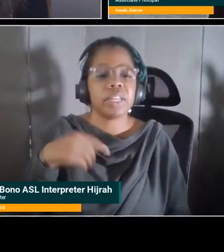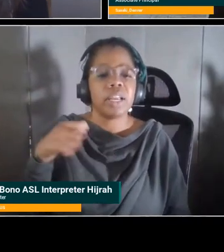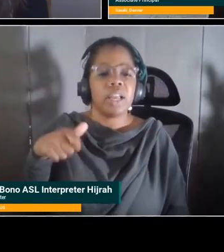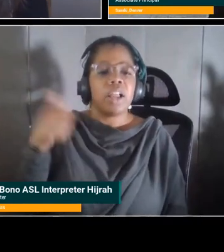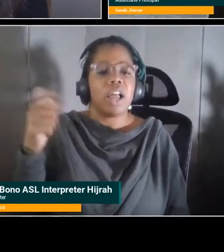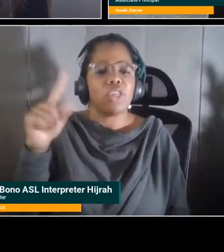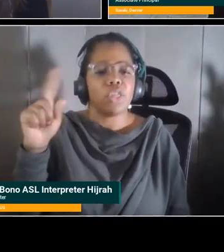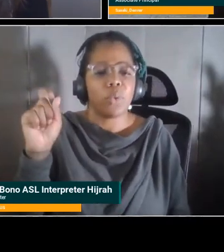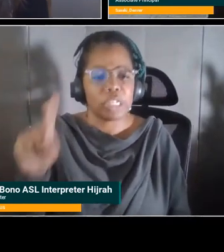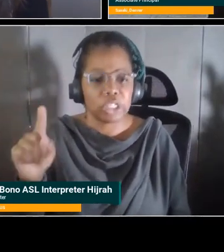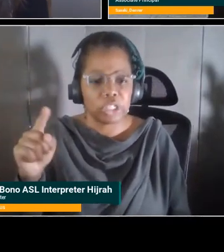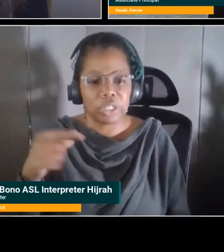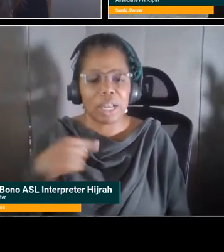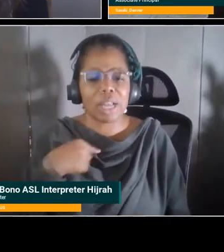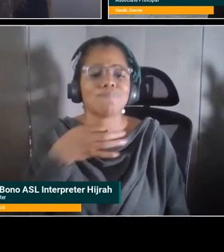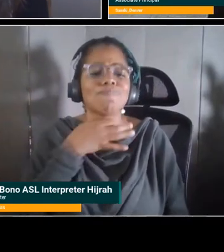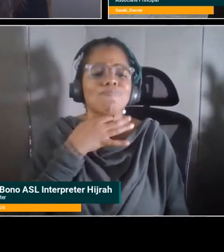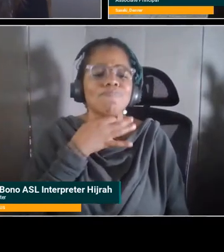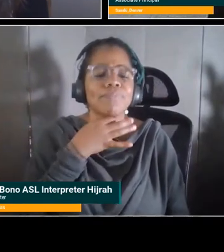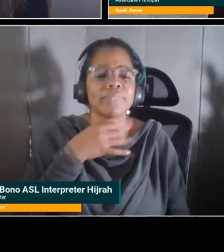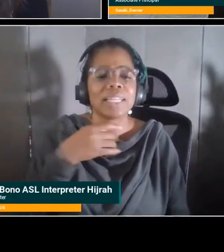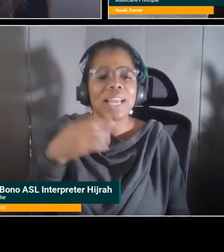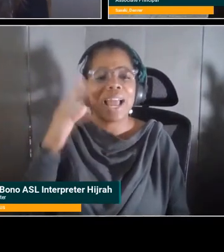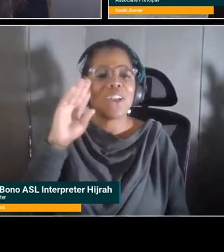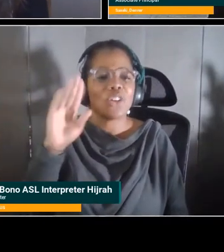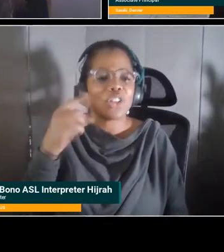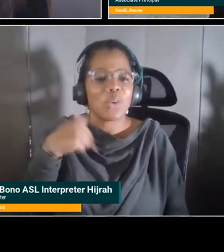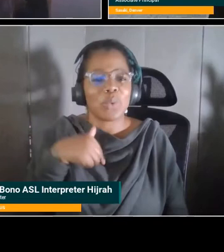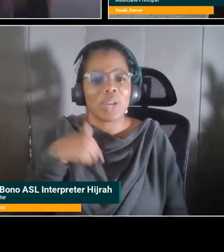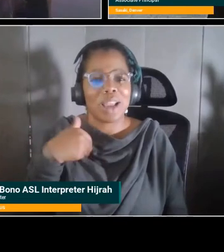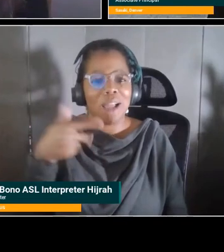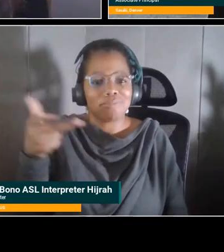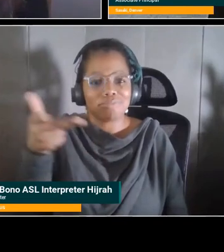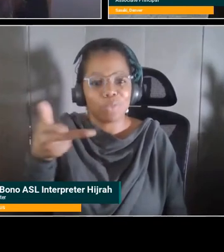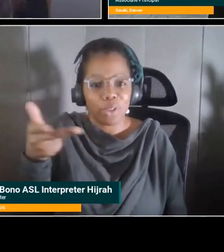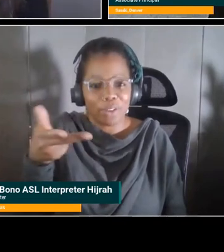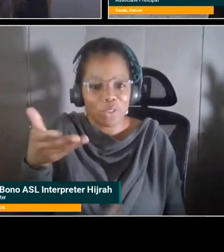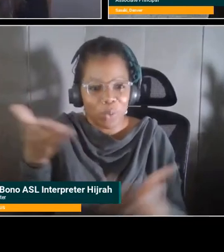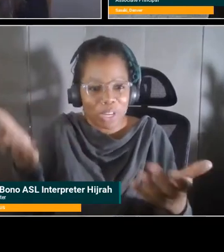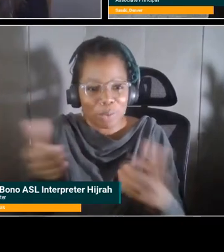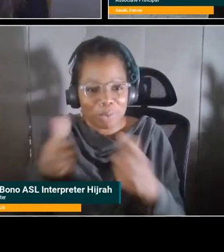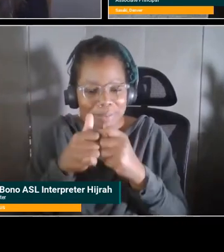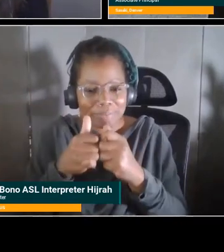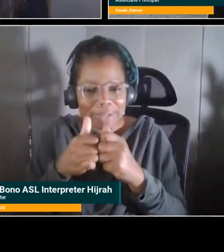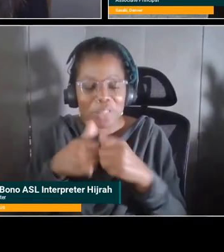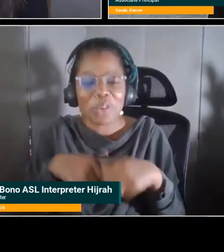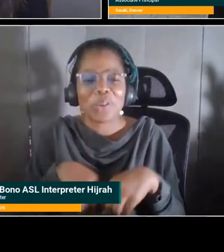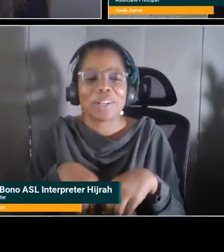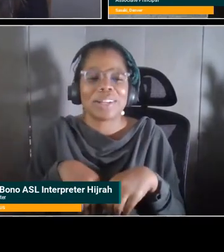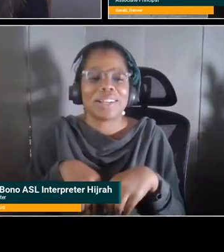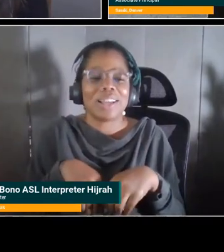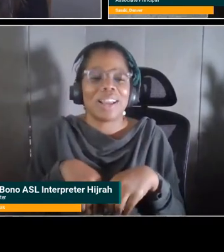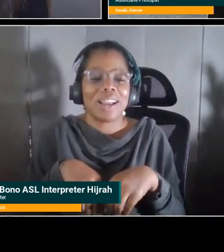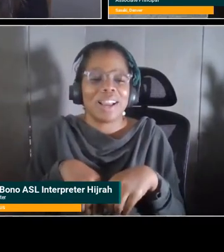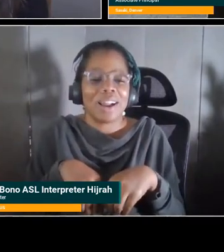Another question that I had, knowing that we'd get to have this group here together, is just